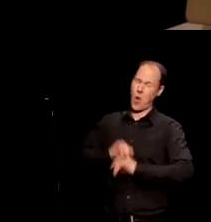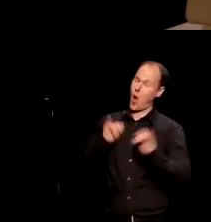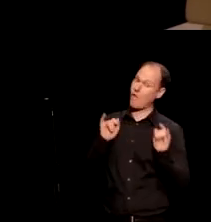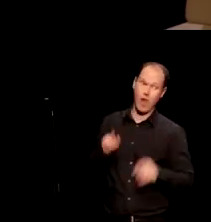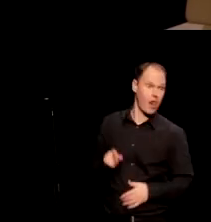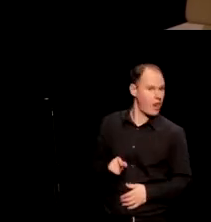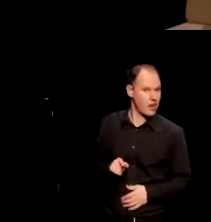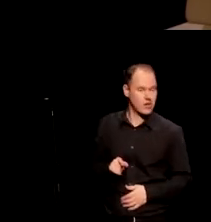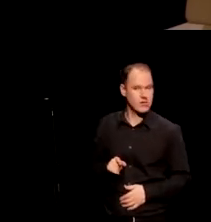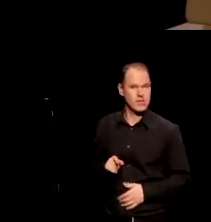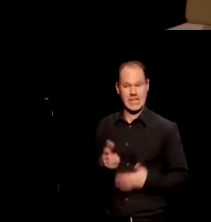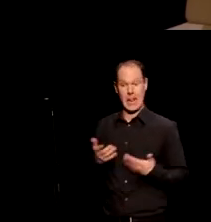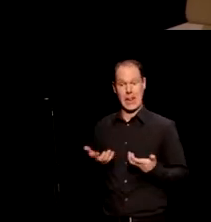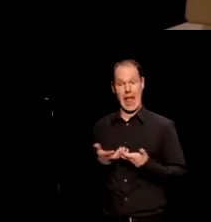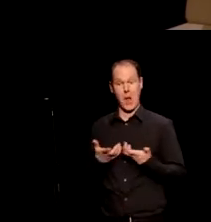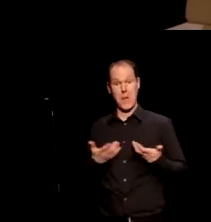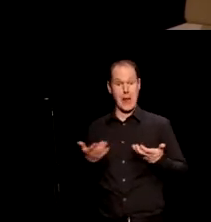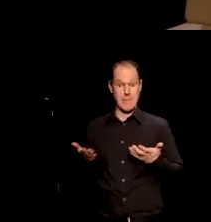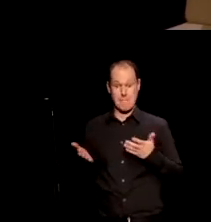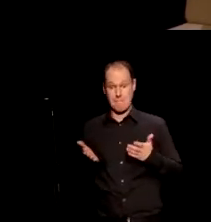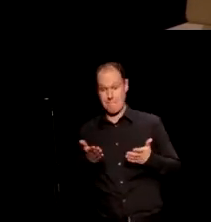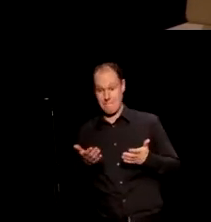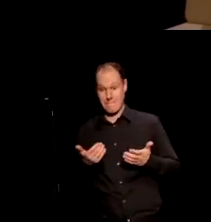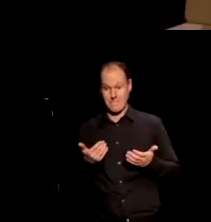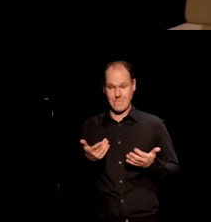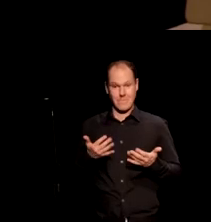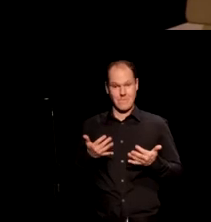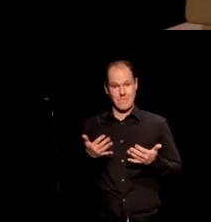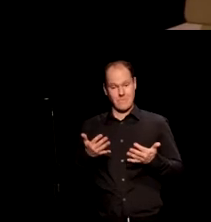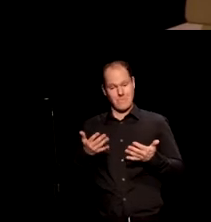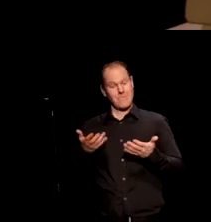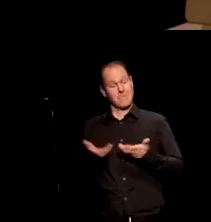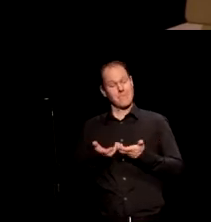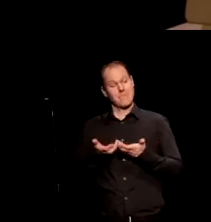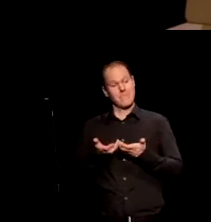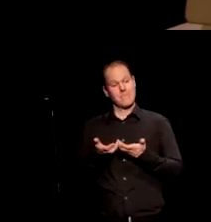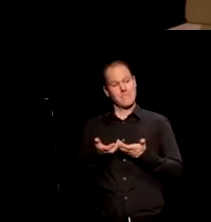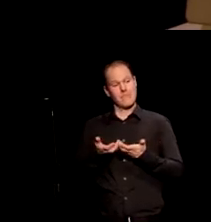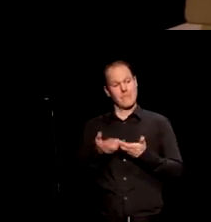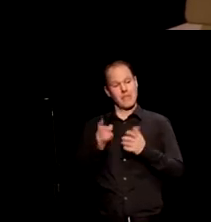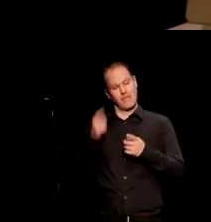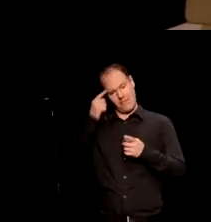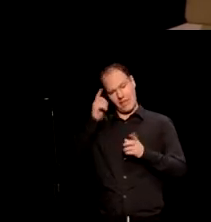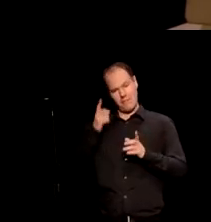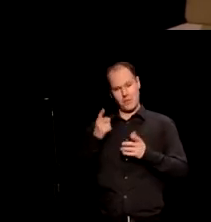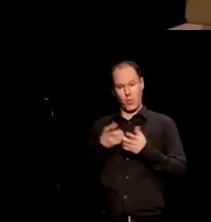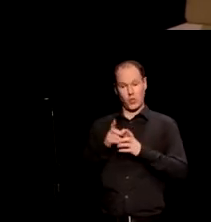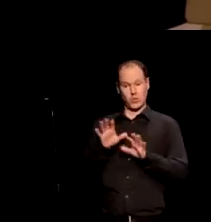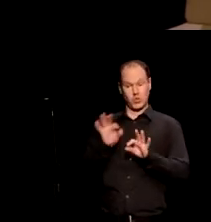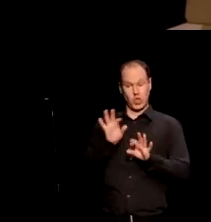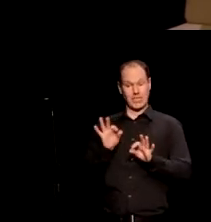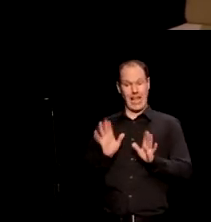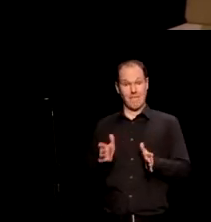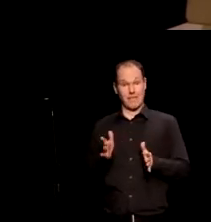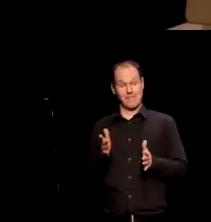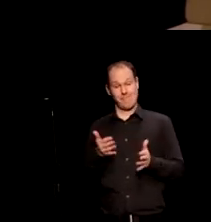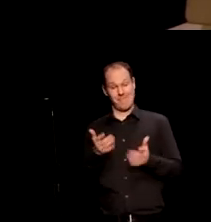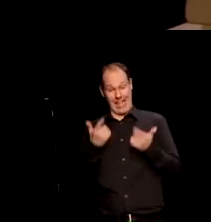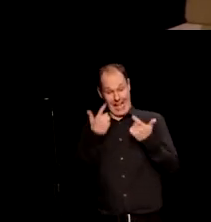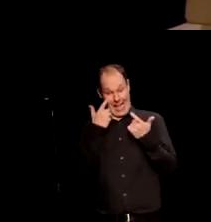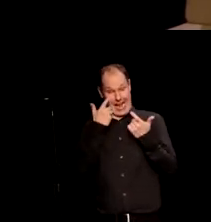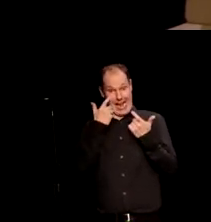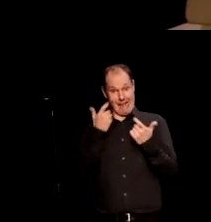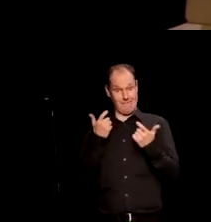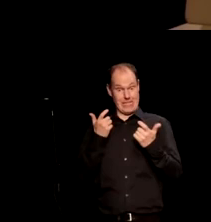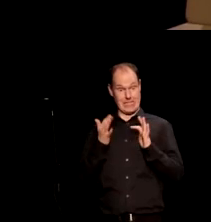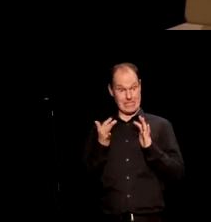it's how you maneuver and what choices you make, therefore. So I had to think really carefully